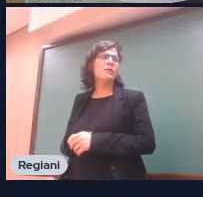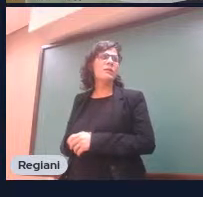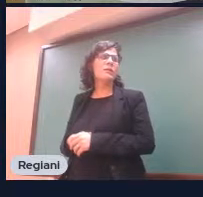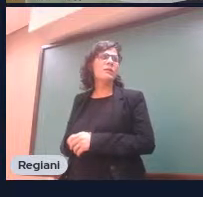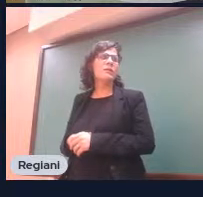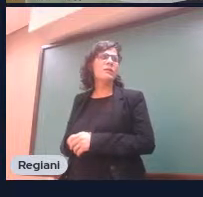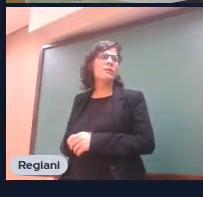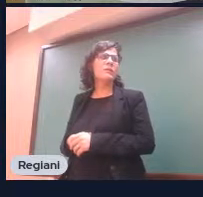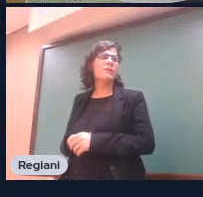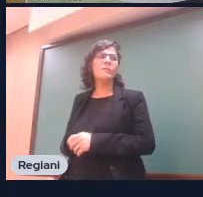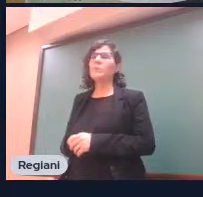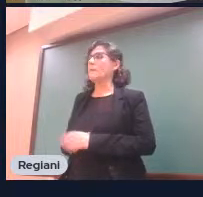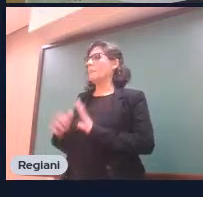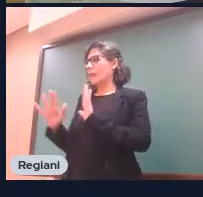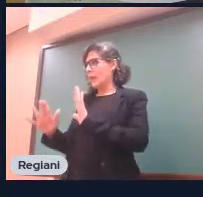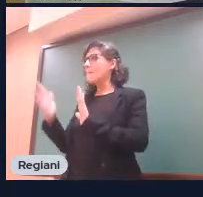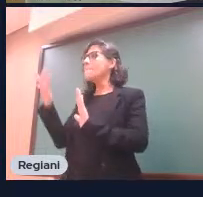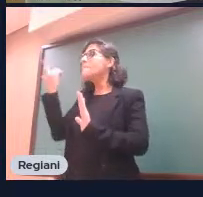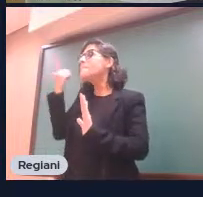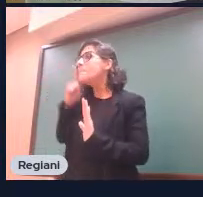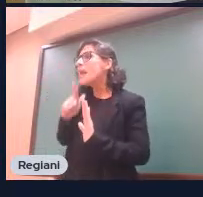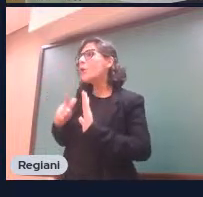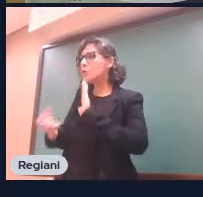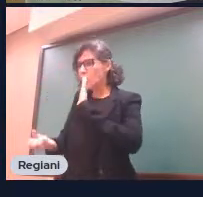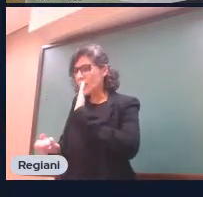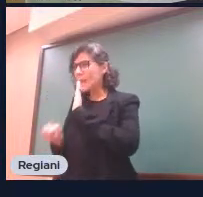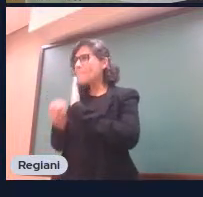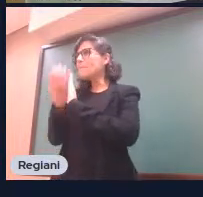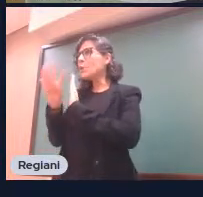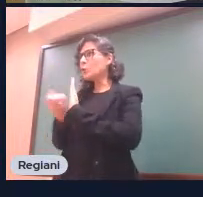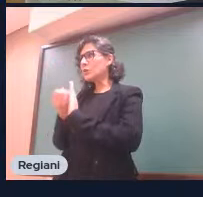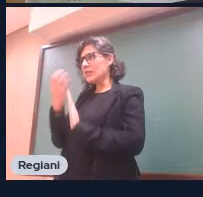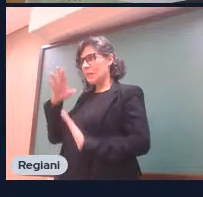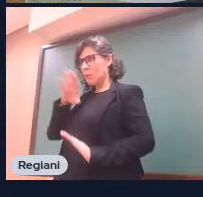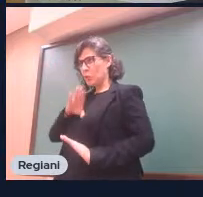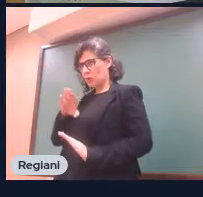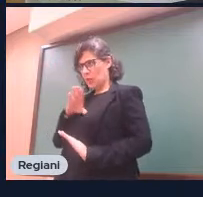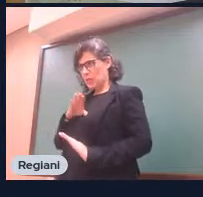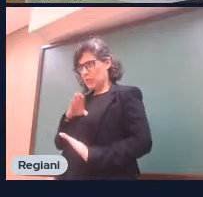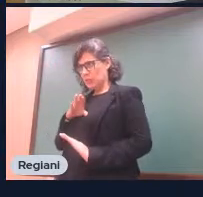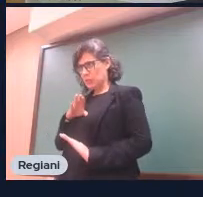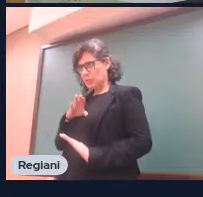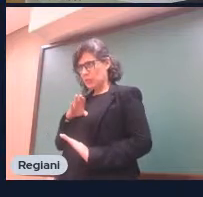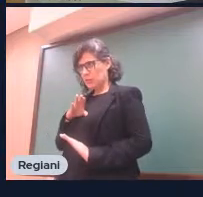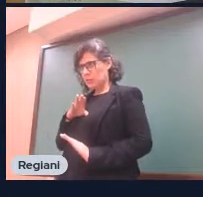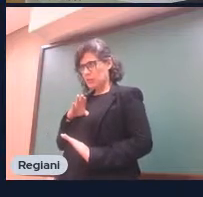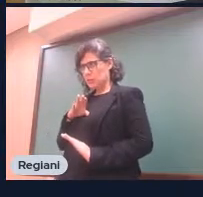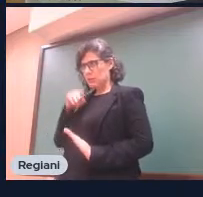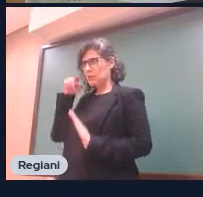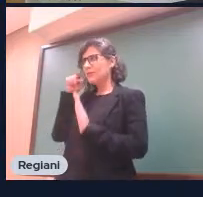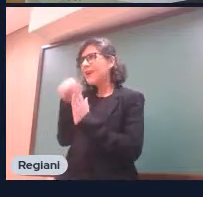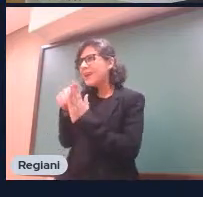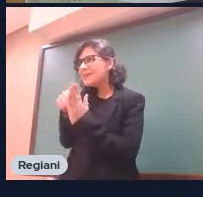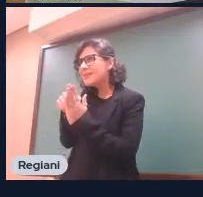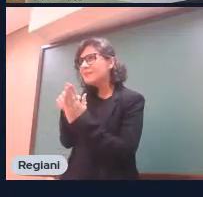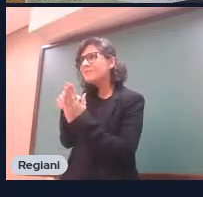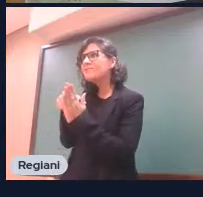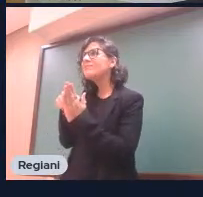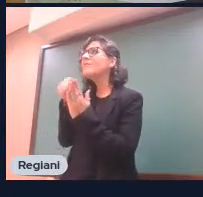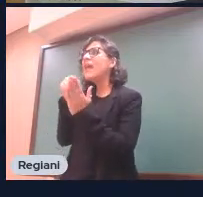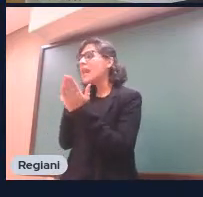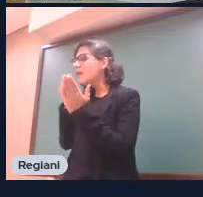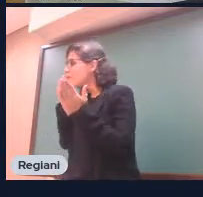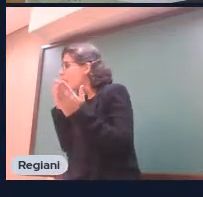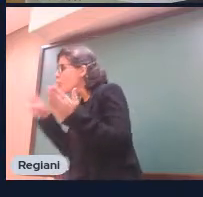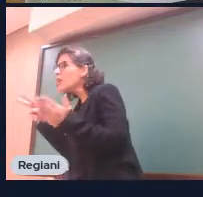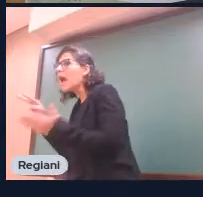In order to produce Portuguese, what a large language model is doing, it looks into its database